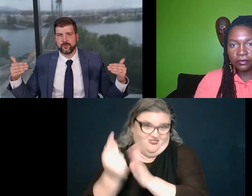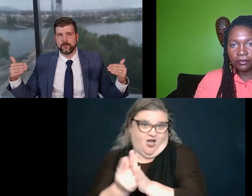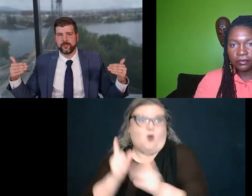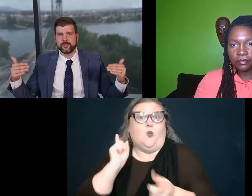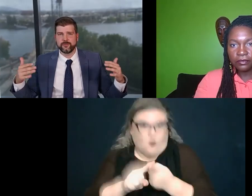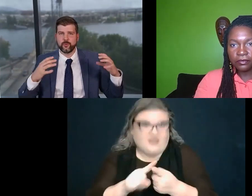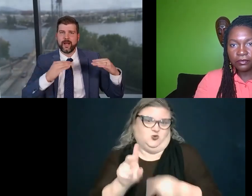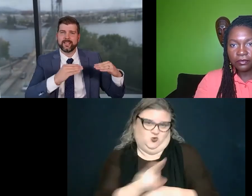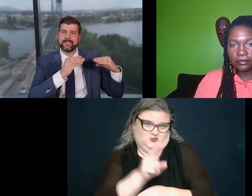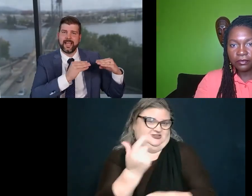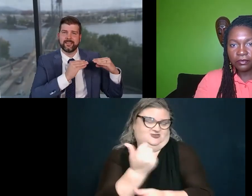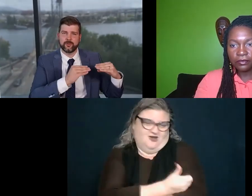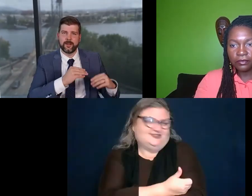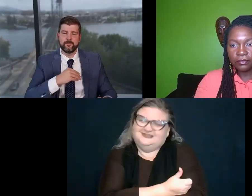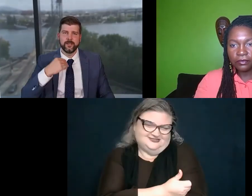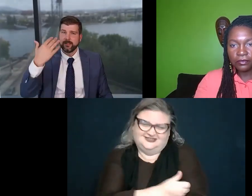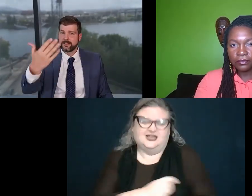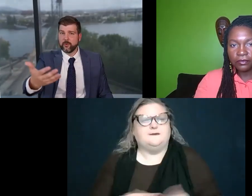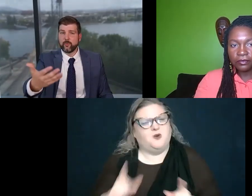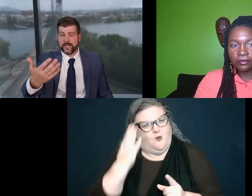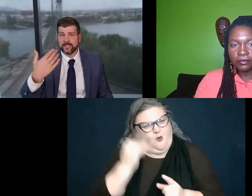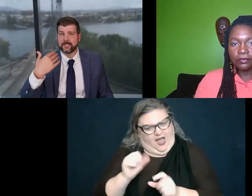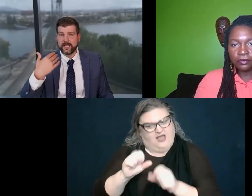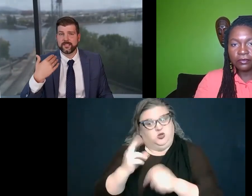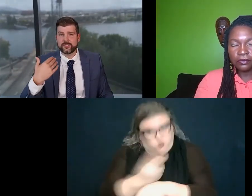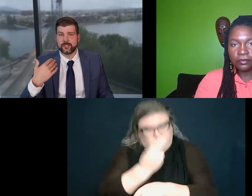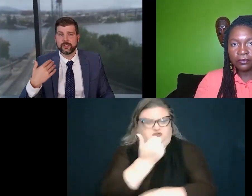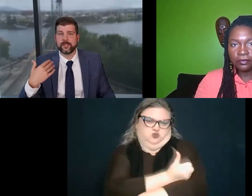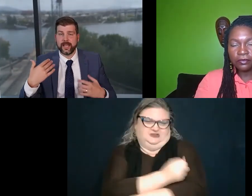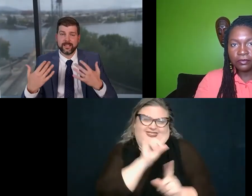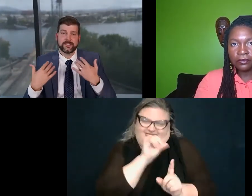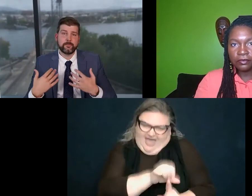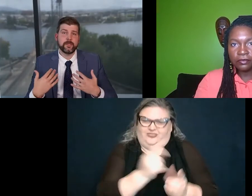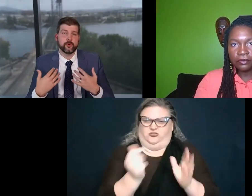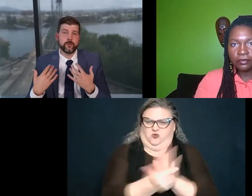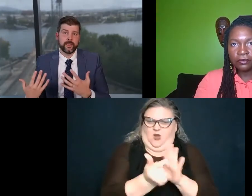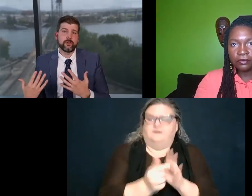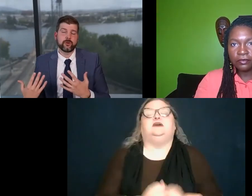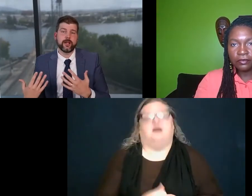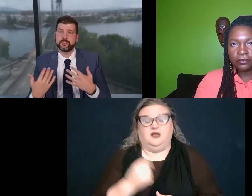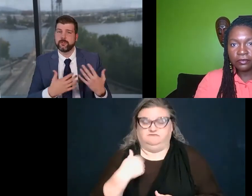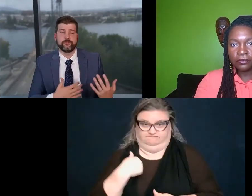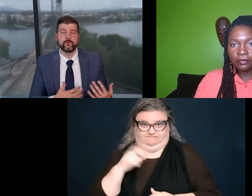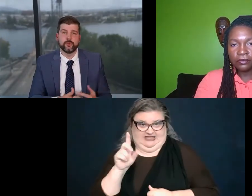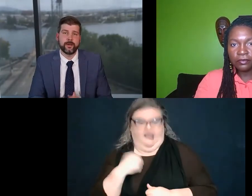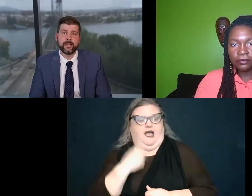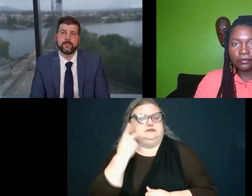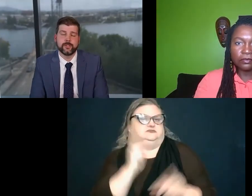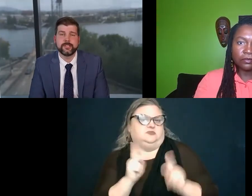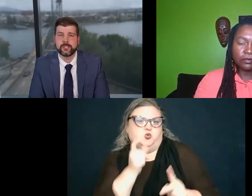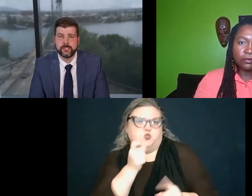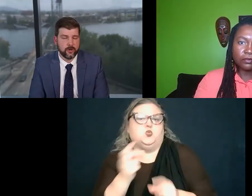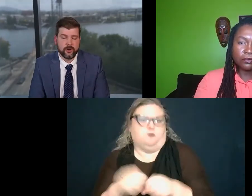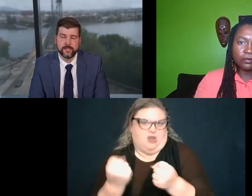into a criminal issue. So why is that the crime? So yes, as the district attorney, I see people committing crimes that are fueled by